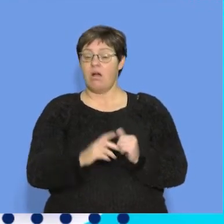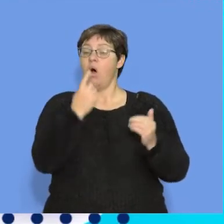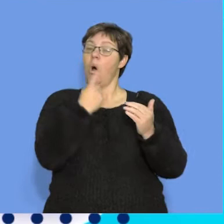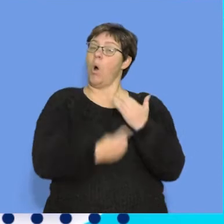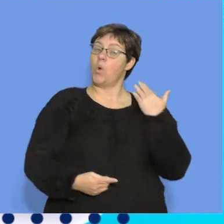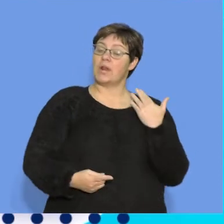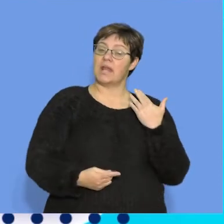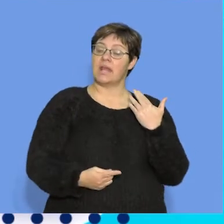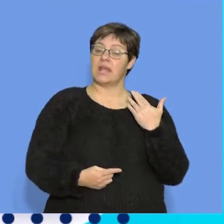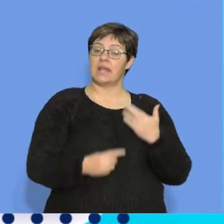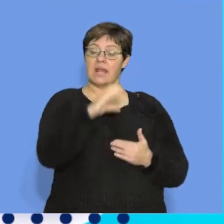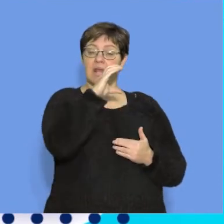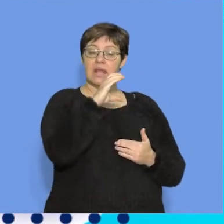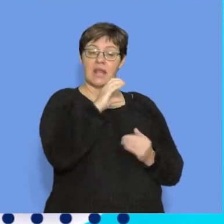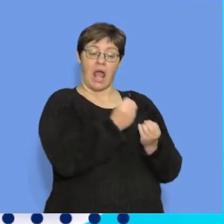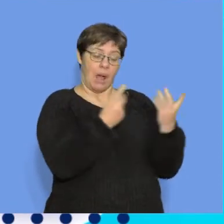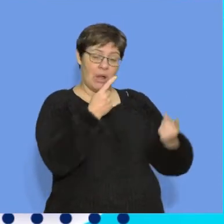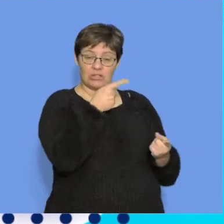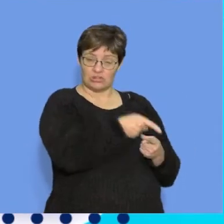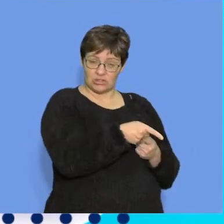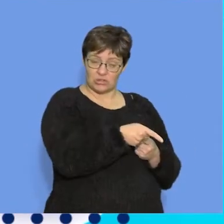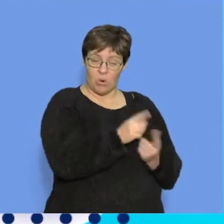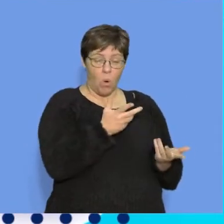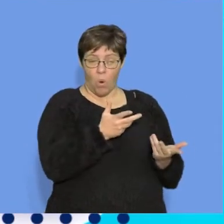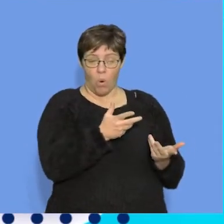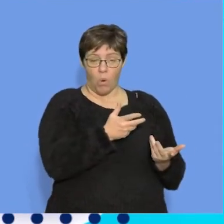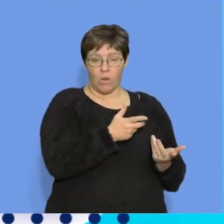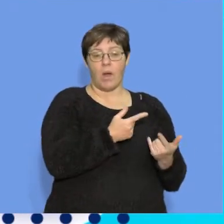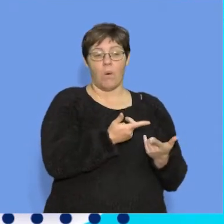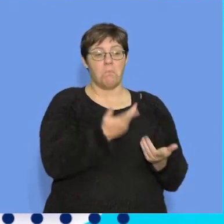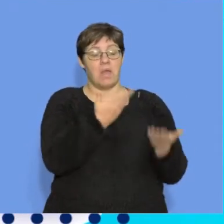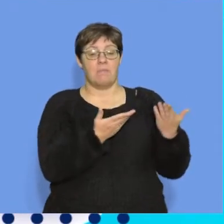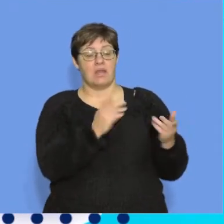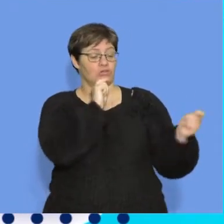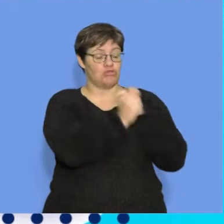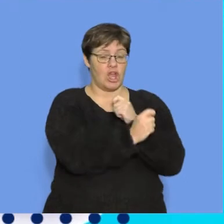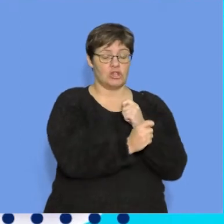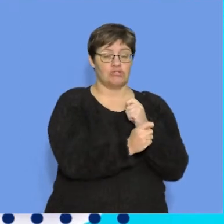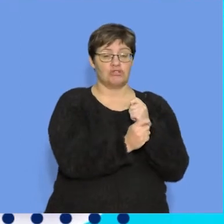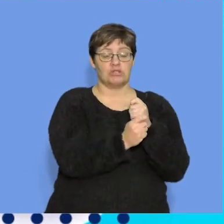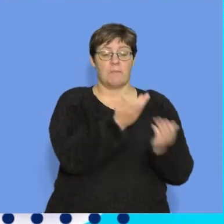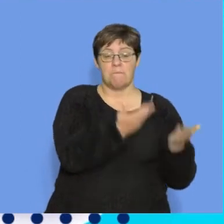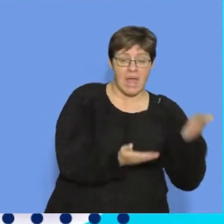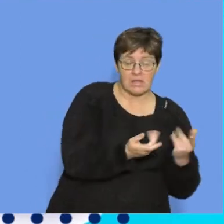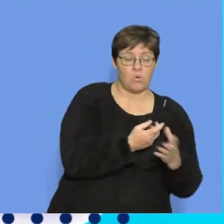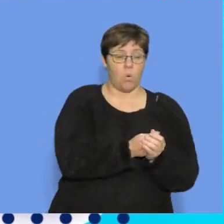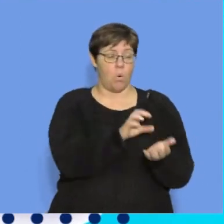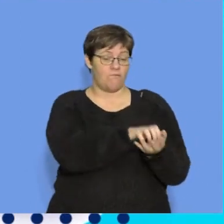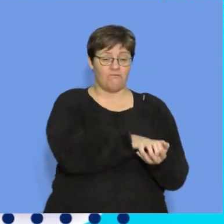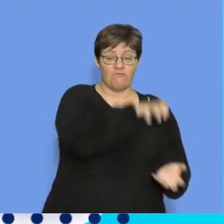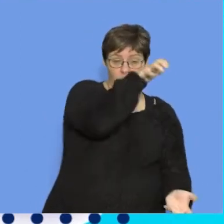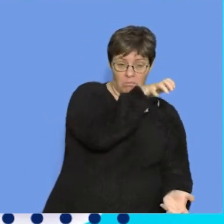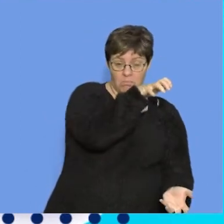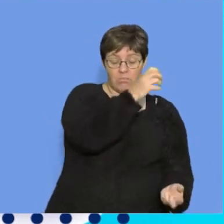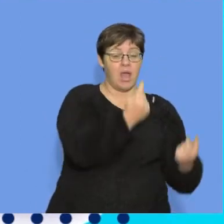be concentration. It could be the change in mass or the change in volume of